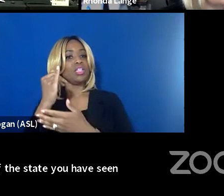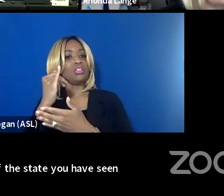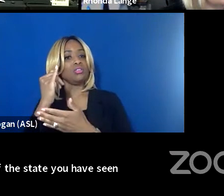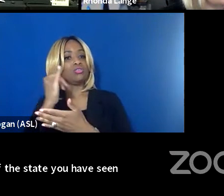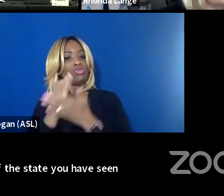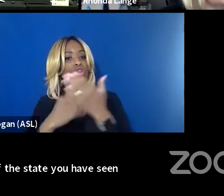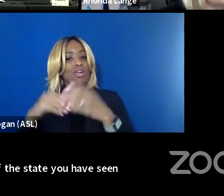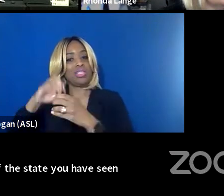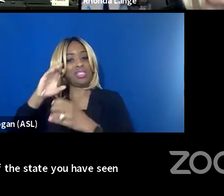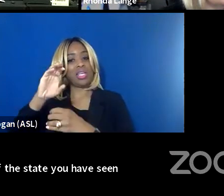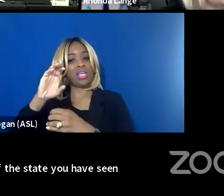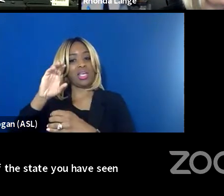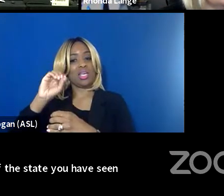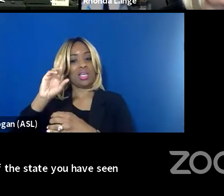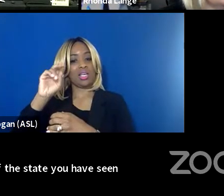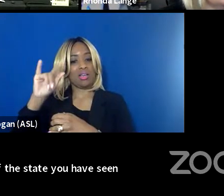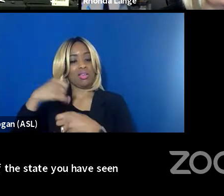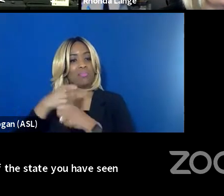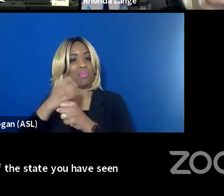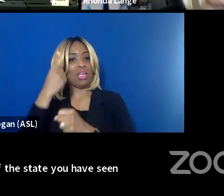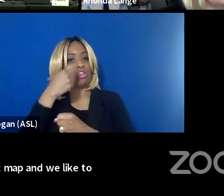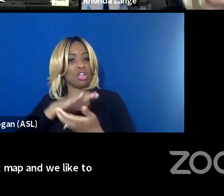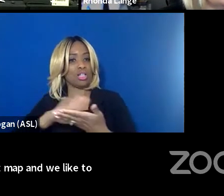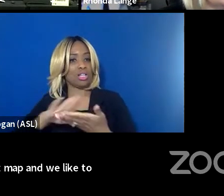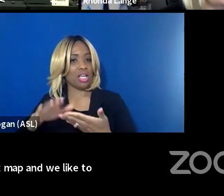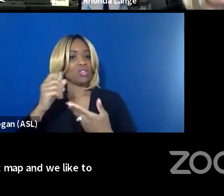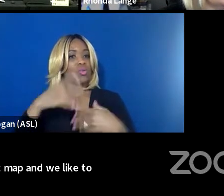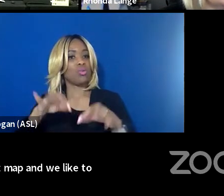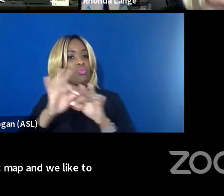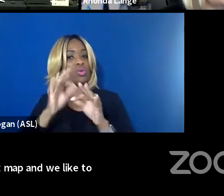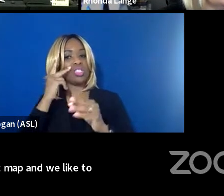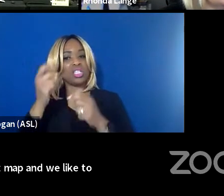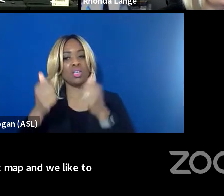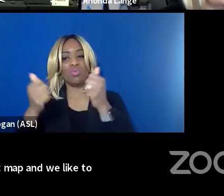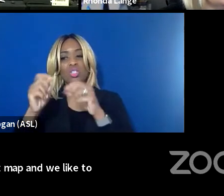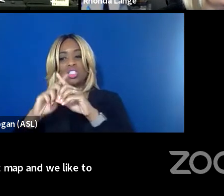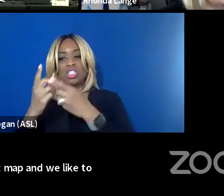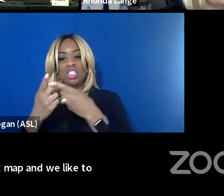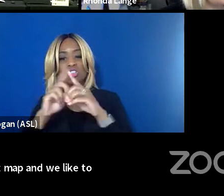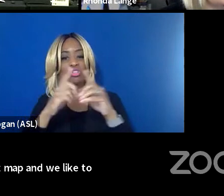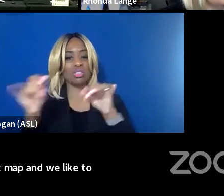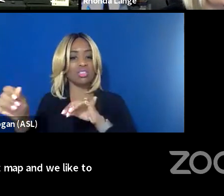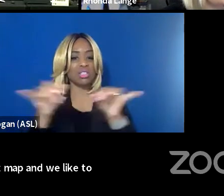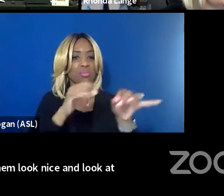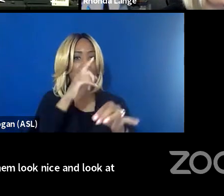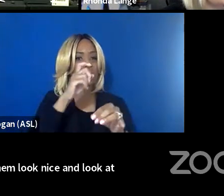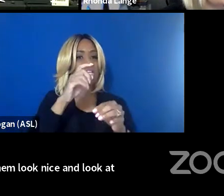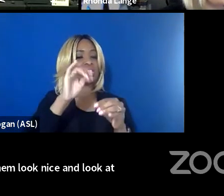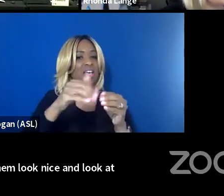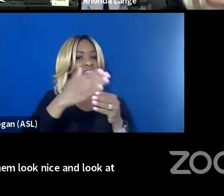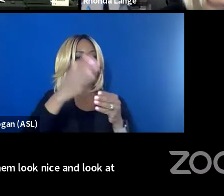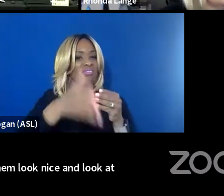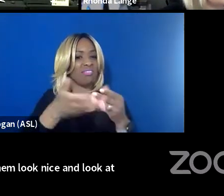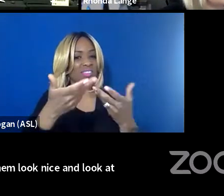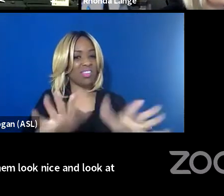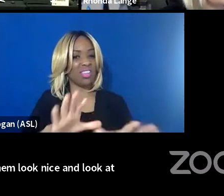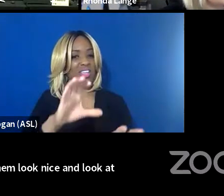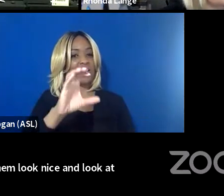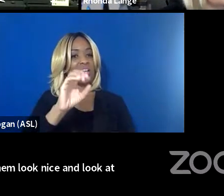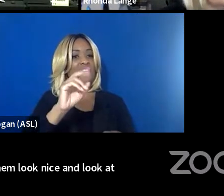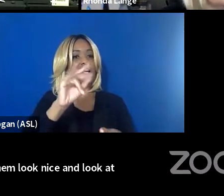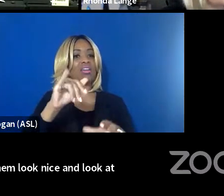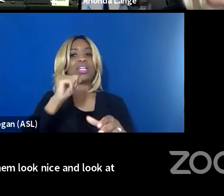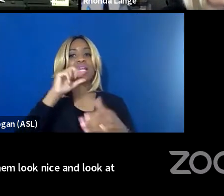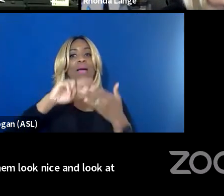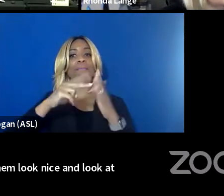make them look nice. And I think it's important to look at the districts that are similar, because just because a county ends there doesn't mean the city 5 minutes away